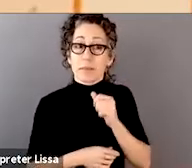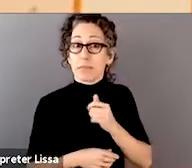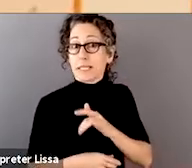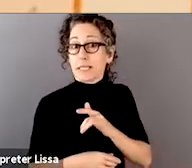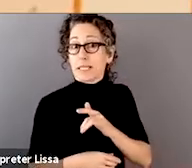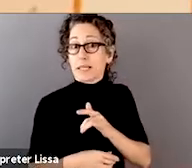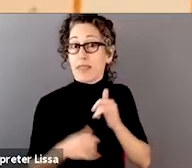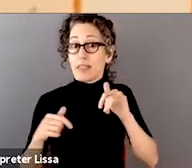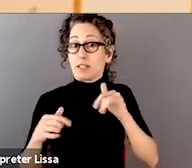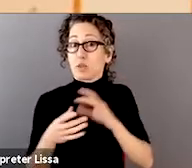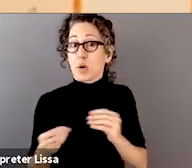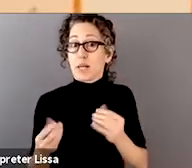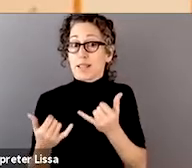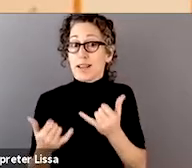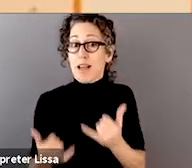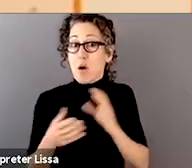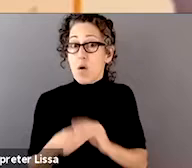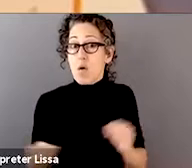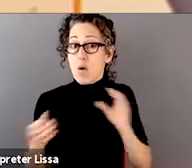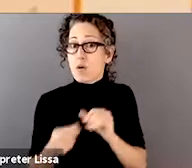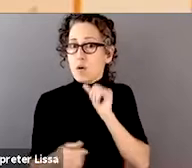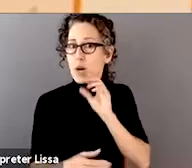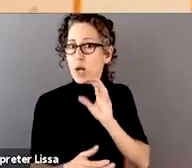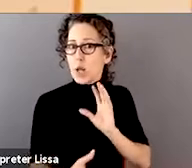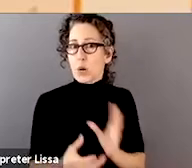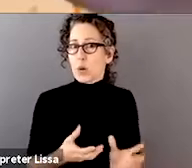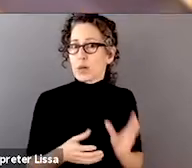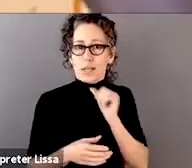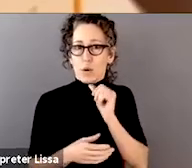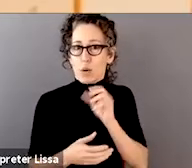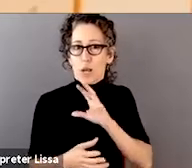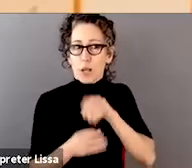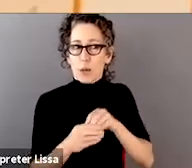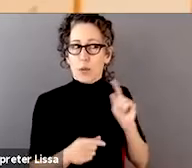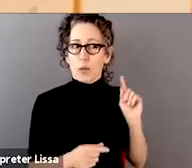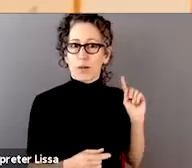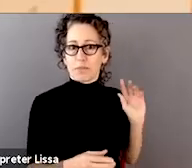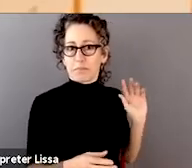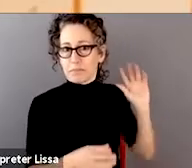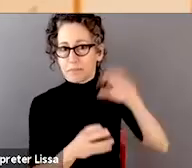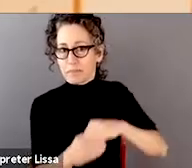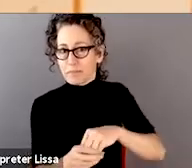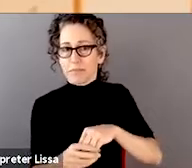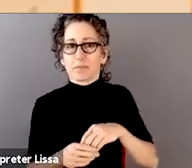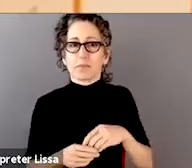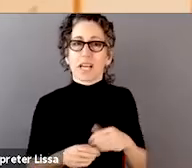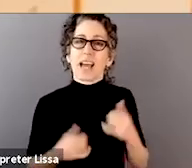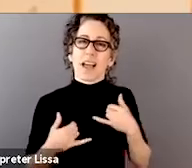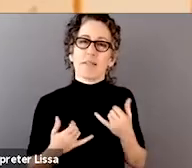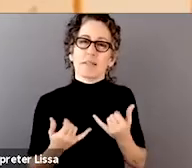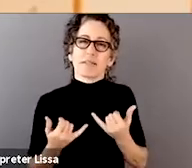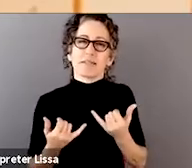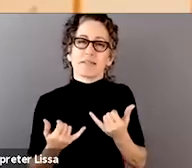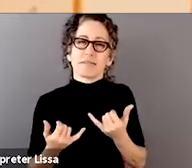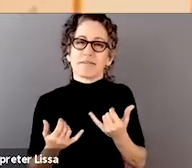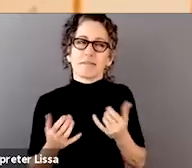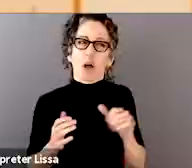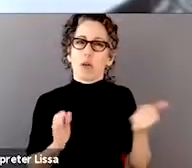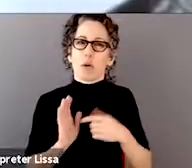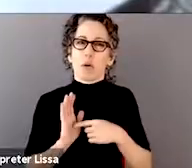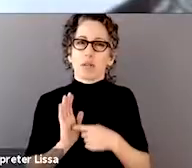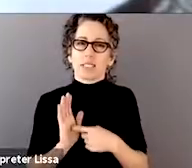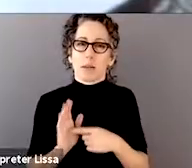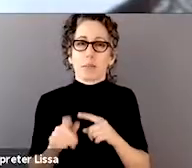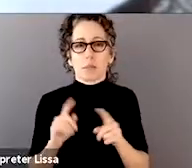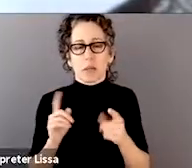present about how that change took place. And then maybe I have some contemporary applications, but maybe I'll stop right there for now.